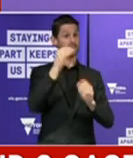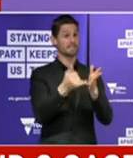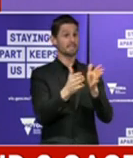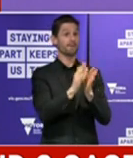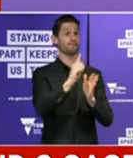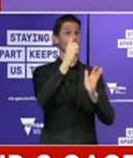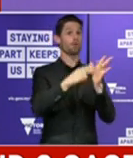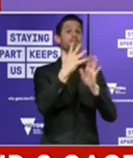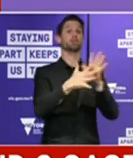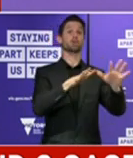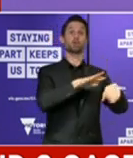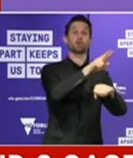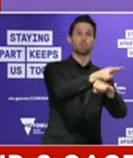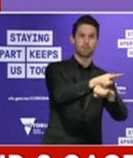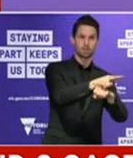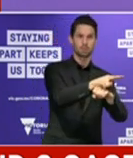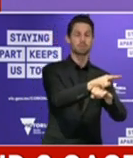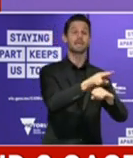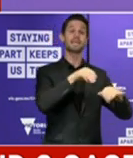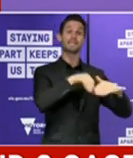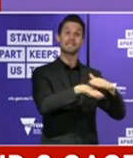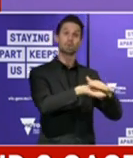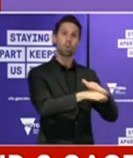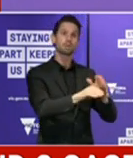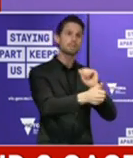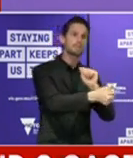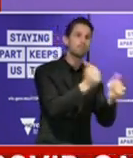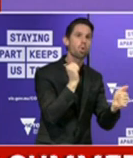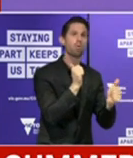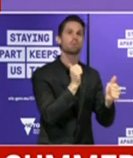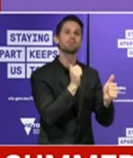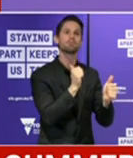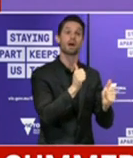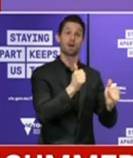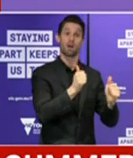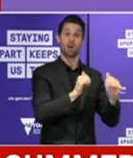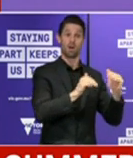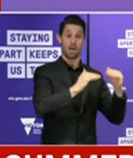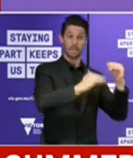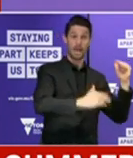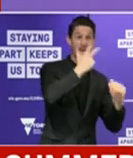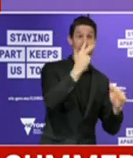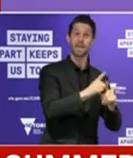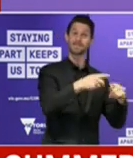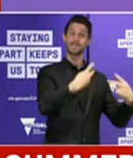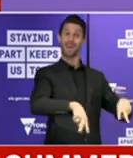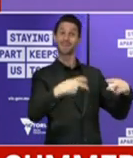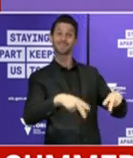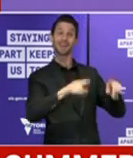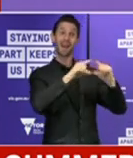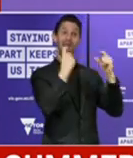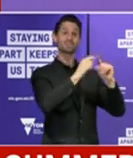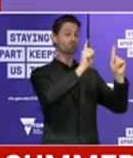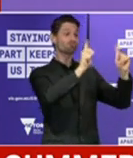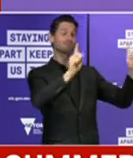of November, non-contact indoor physical recreation for under 18-year-olds, for instance dance classes, will be